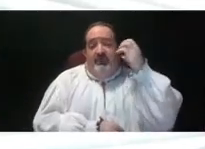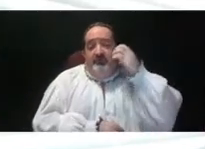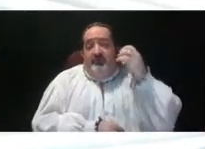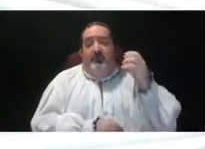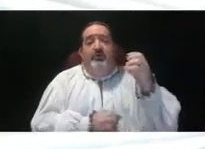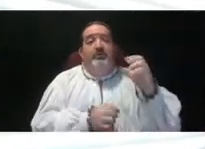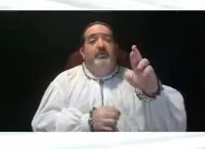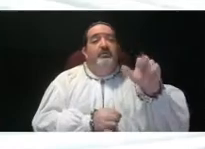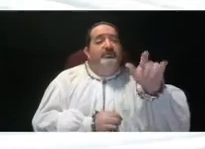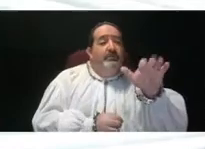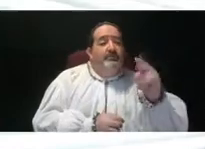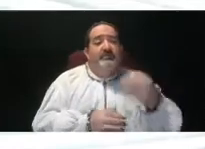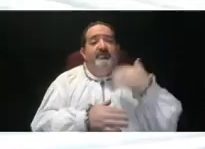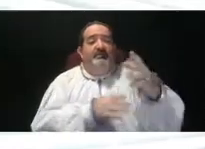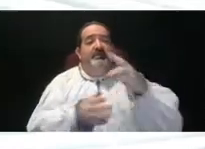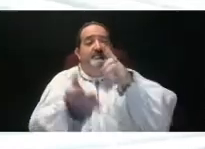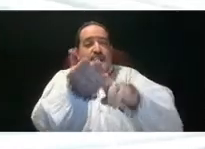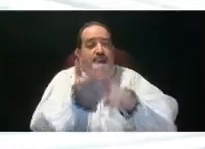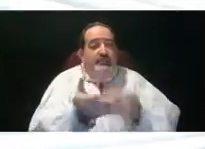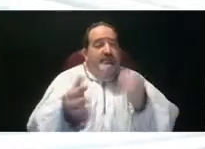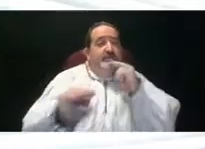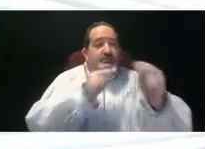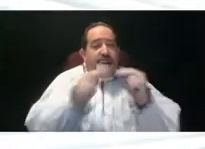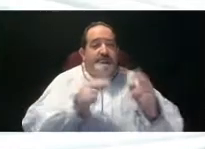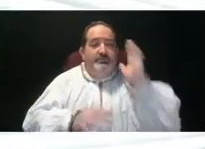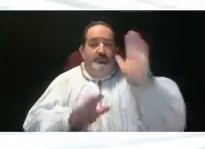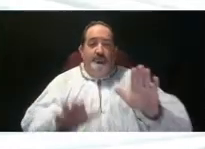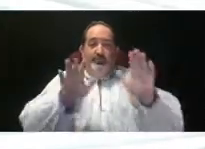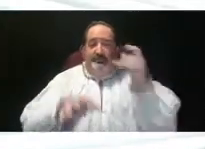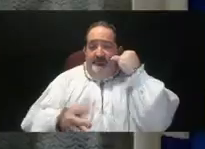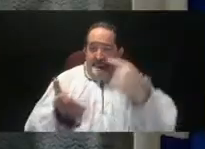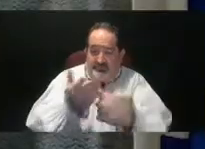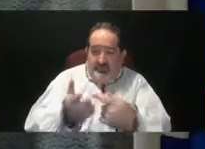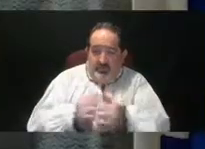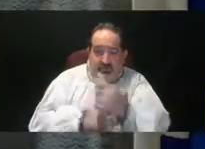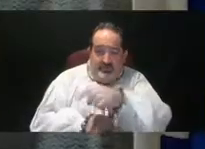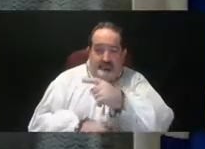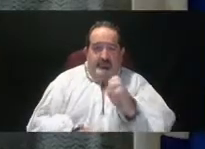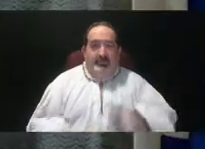next treaty negotiation, that would be wonderful. So, thank you.